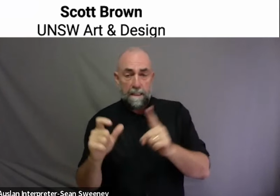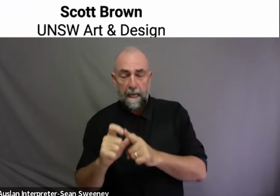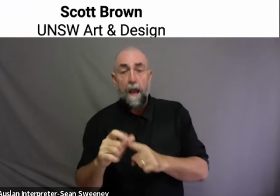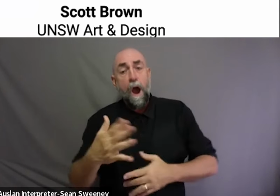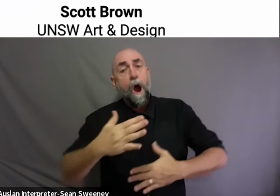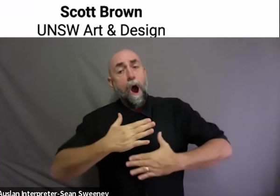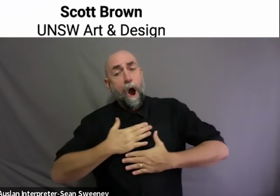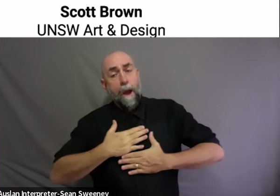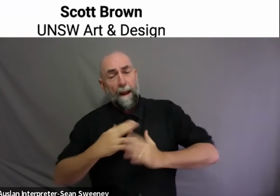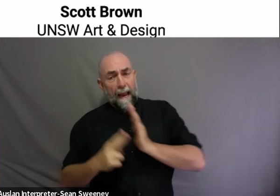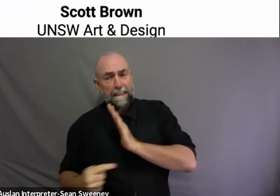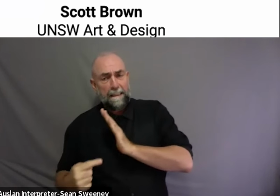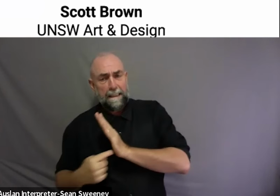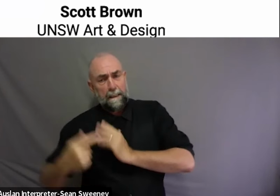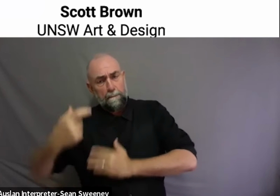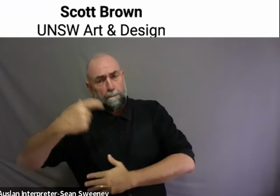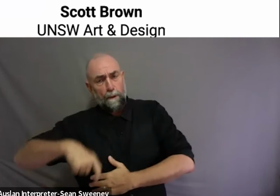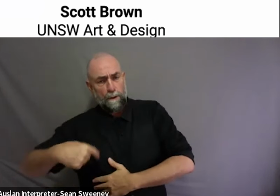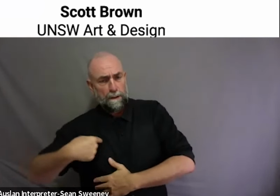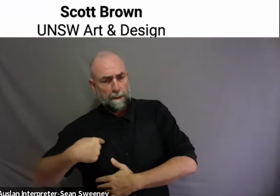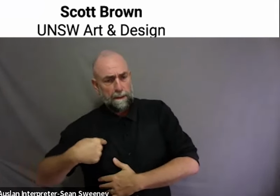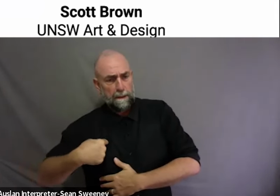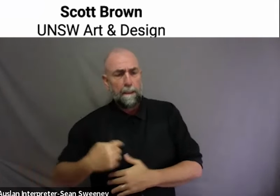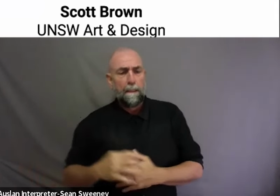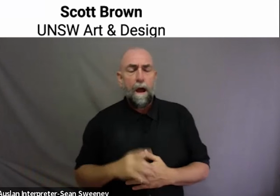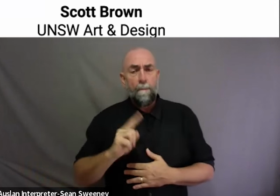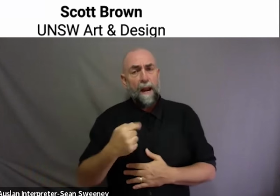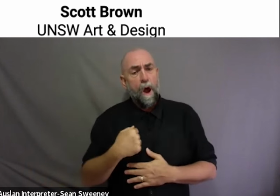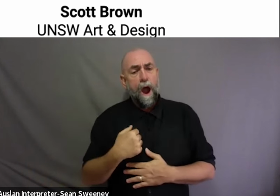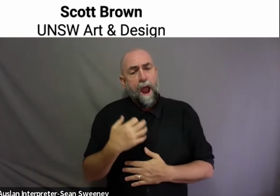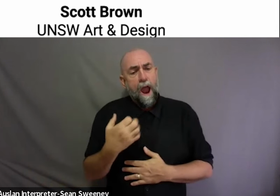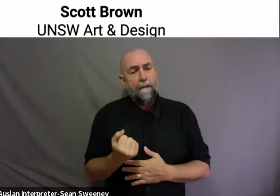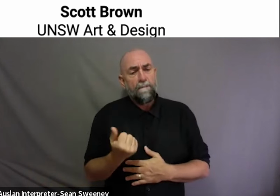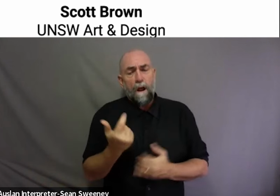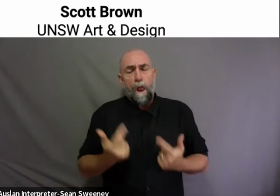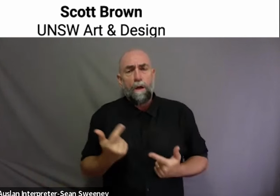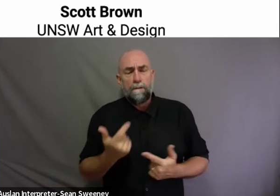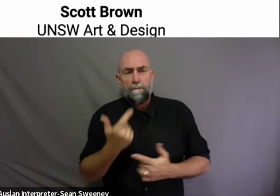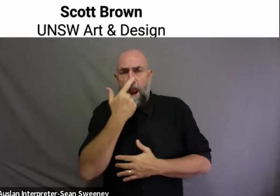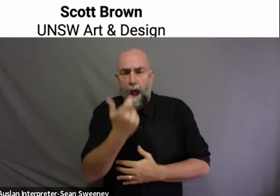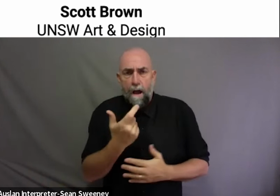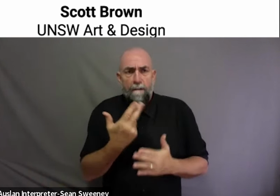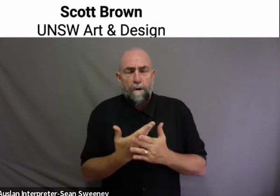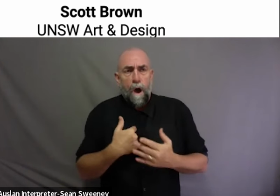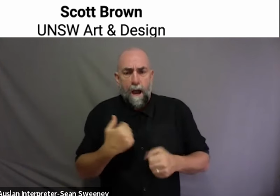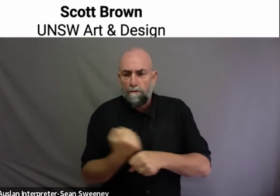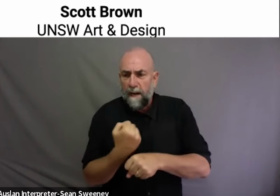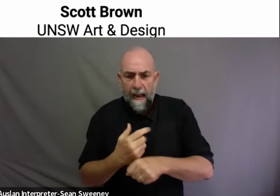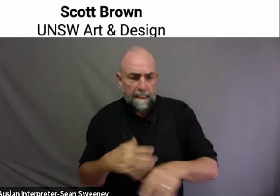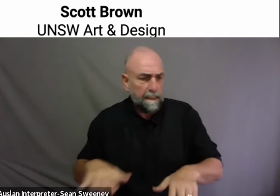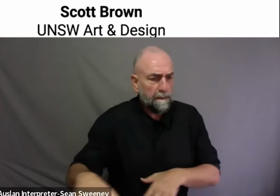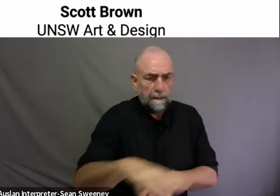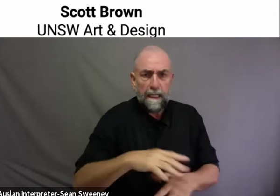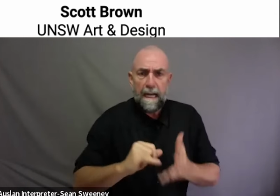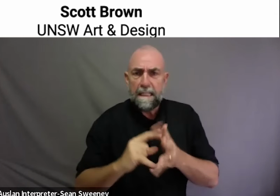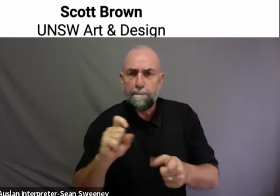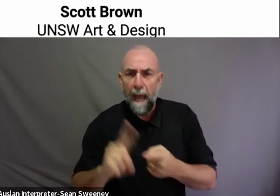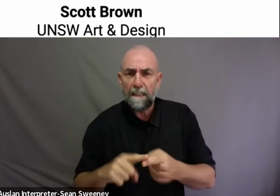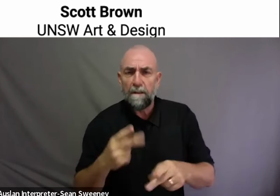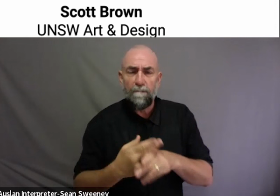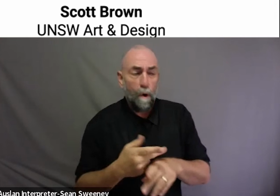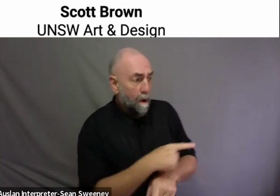that I use the privilege that I have to create spaces for people to do their best